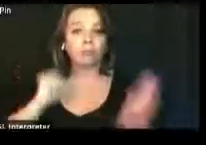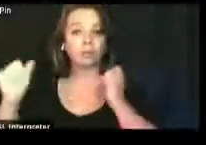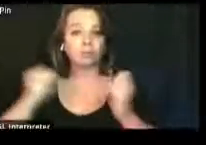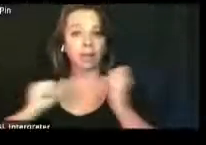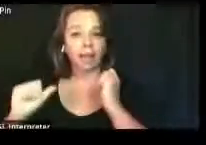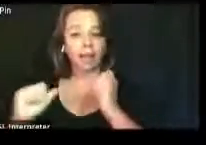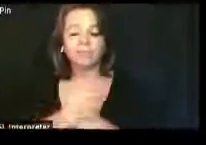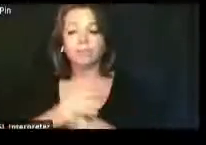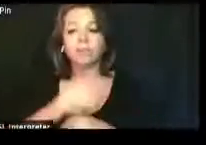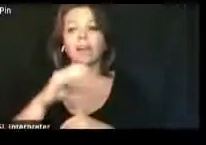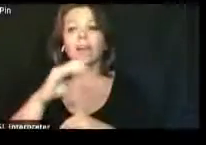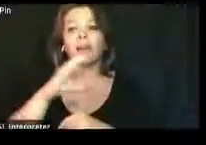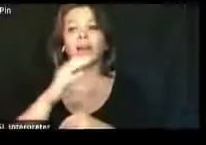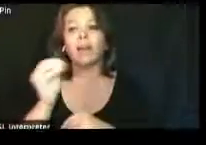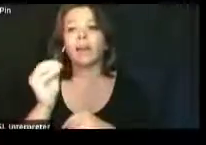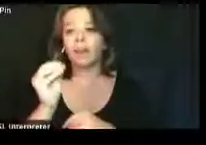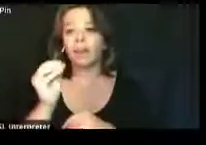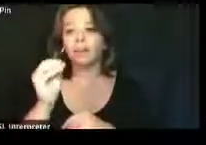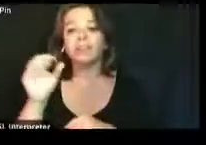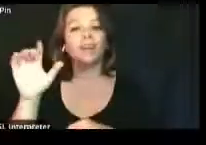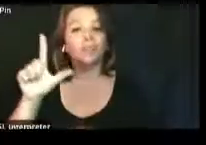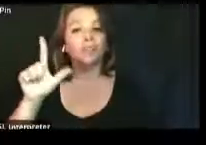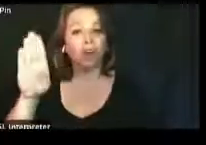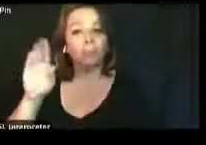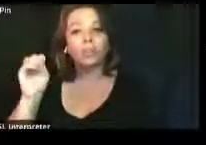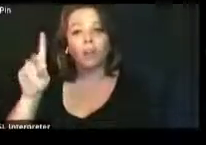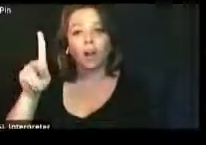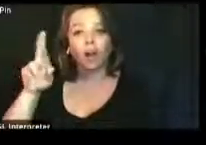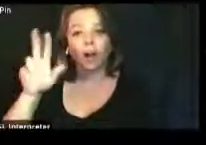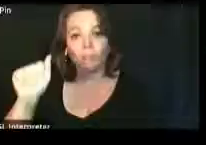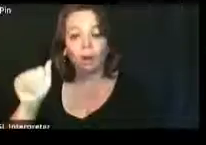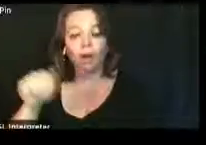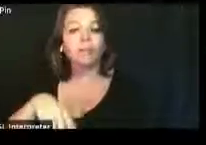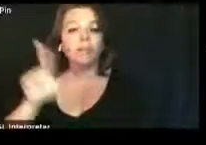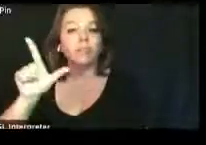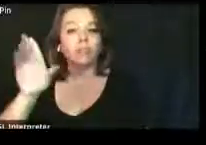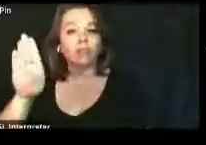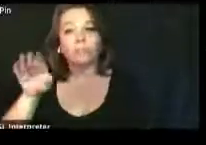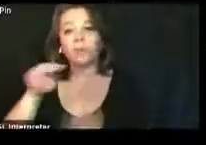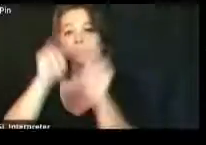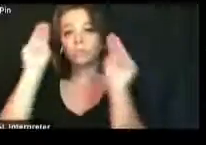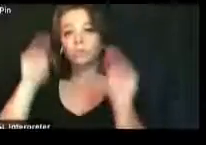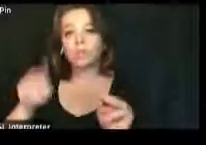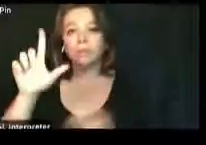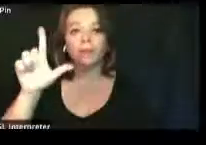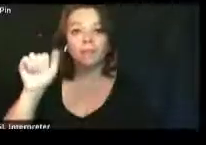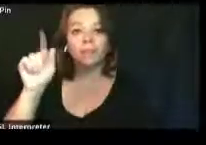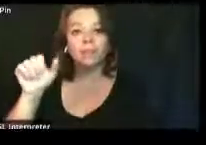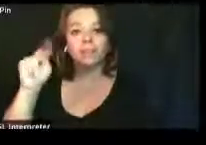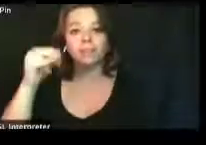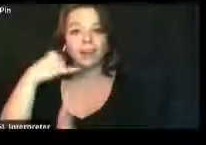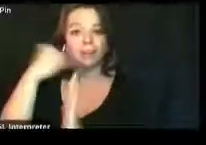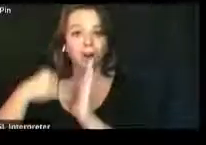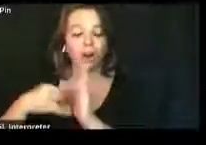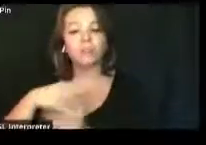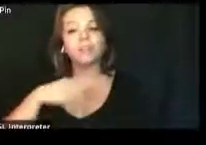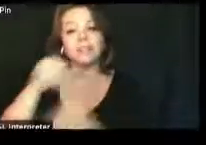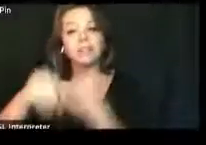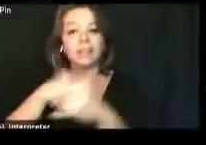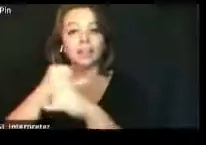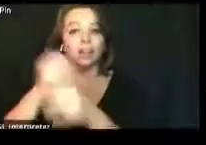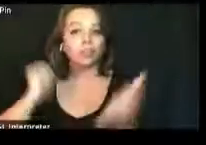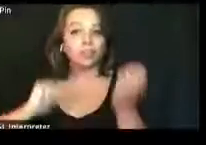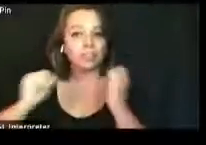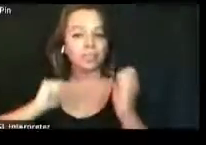Association, Long Beach Opera, the Long Beach Museum of Latin Art, International City Theater, Long Beach Camerata